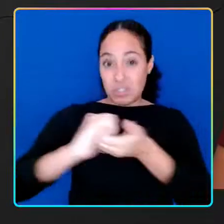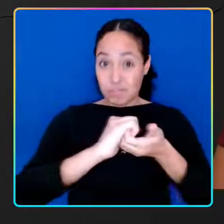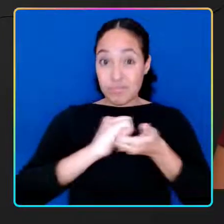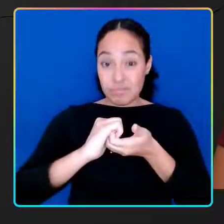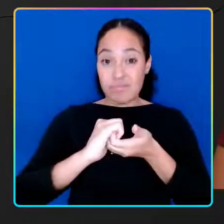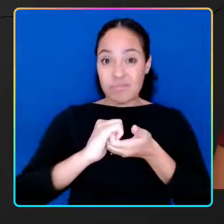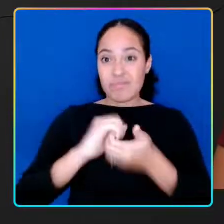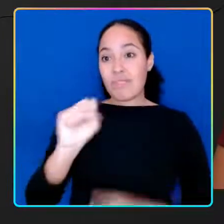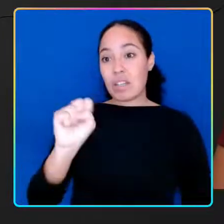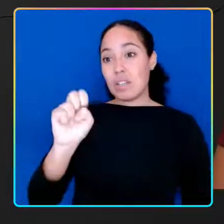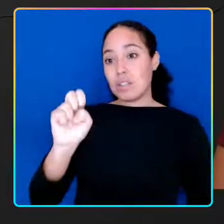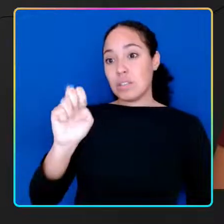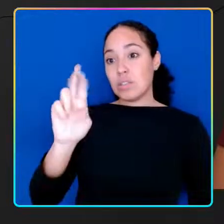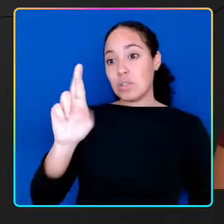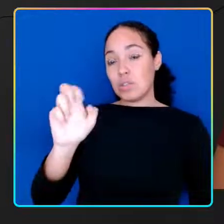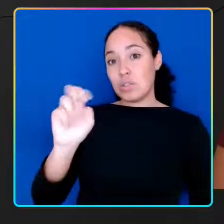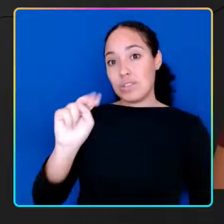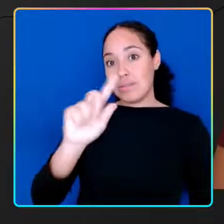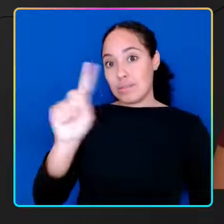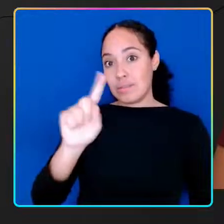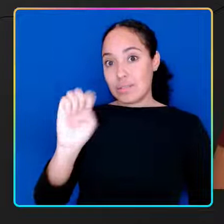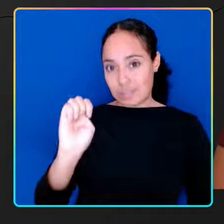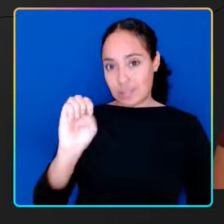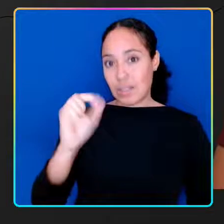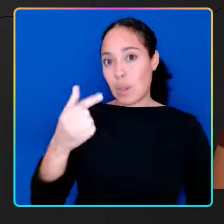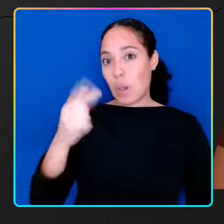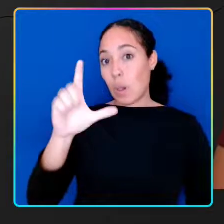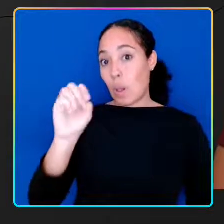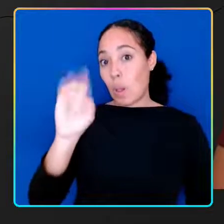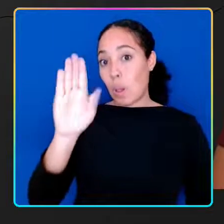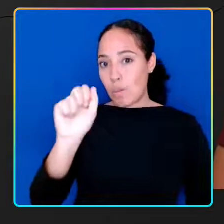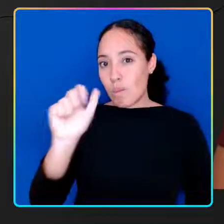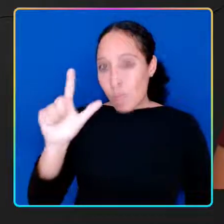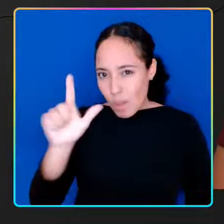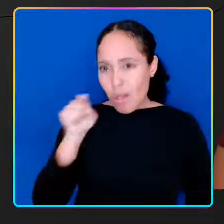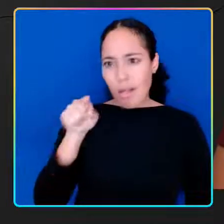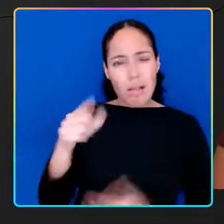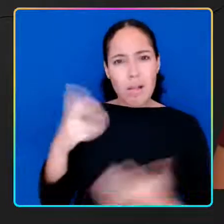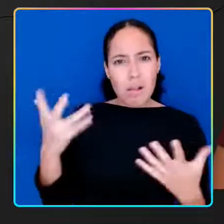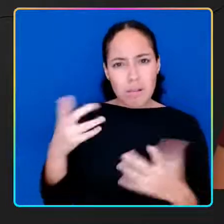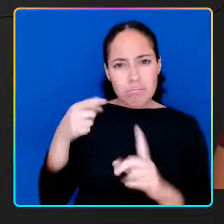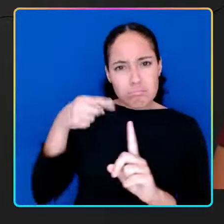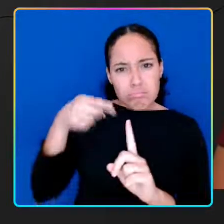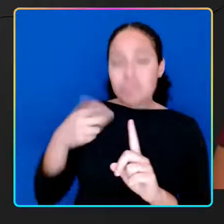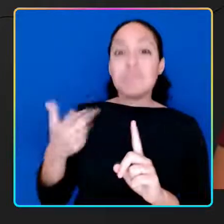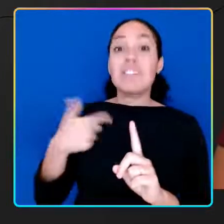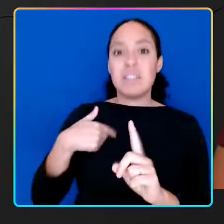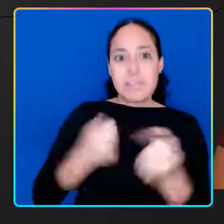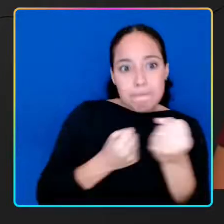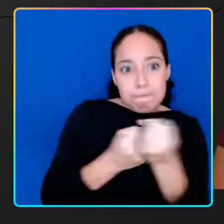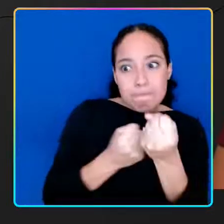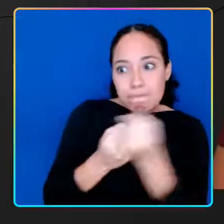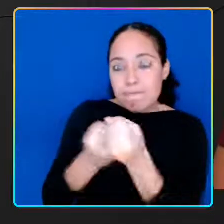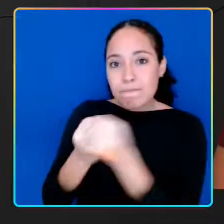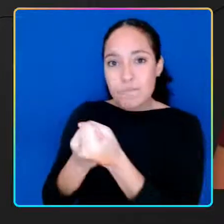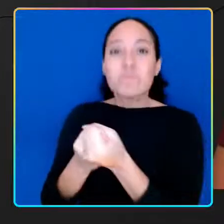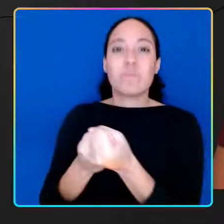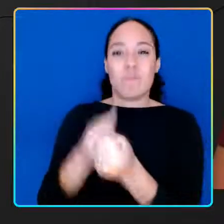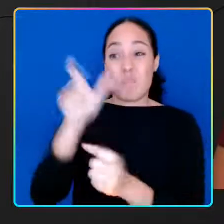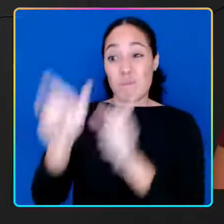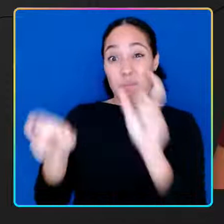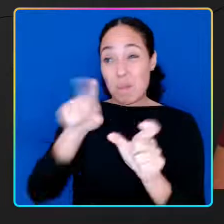mission is to essentially try improving access, technology, education. So improving access to technology education for